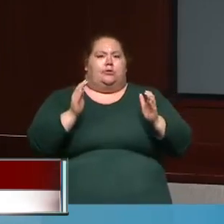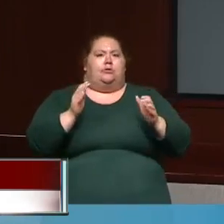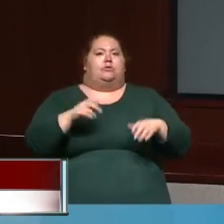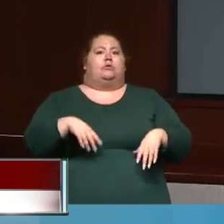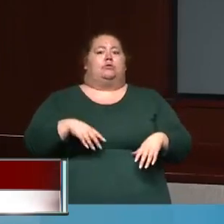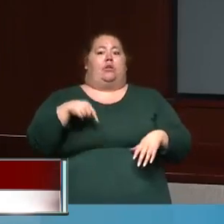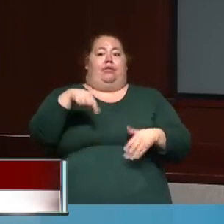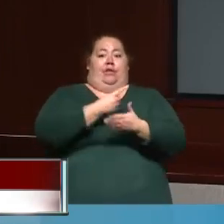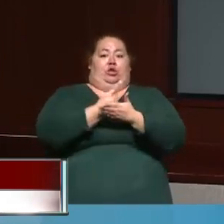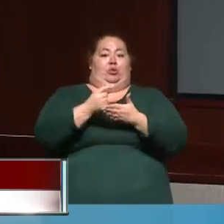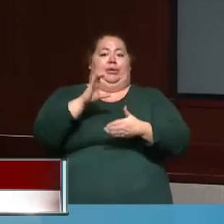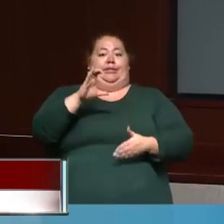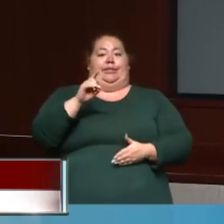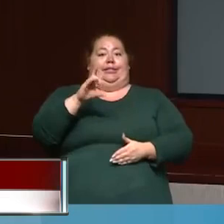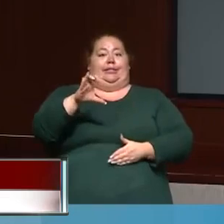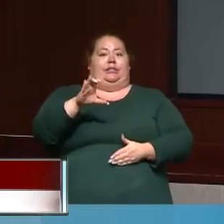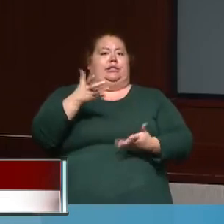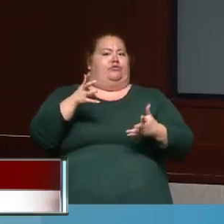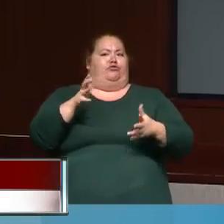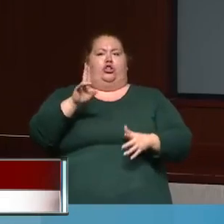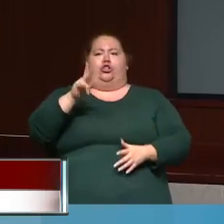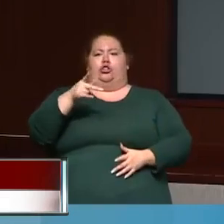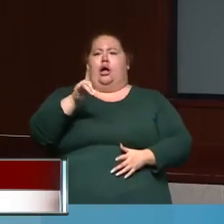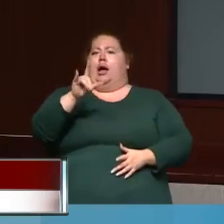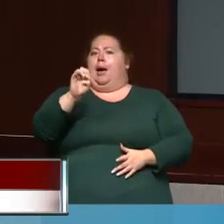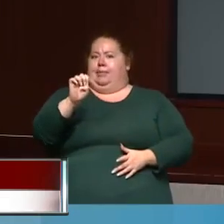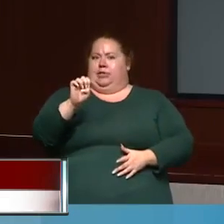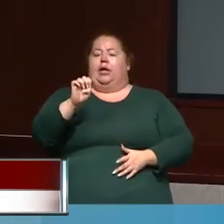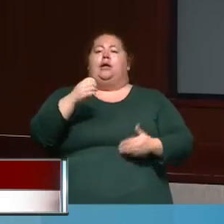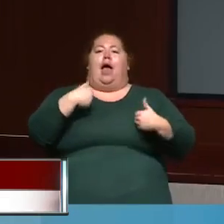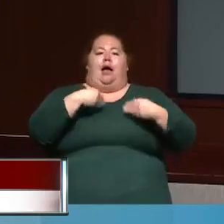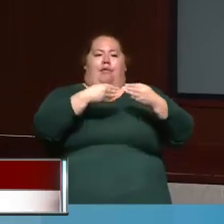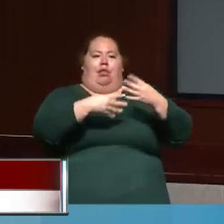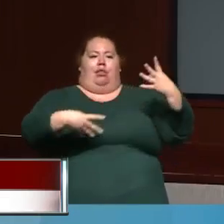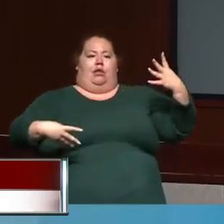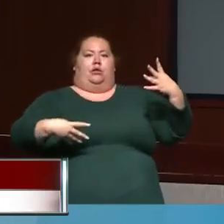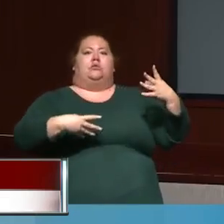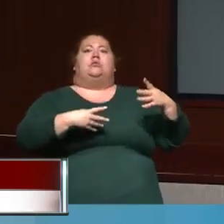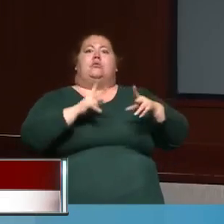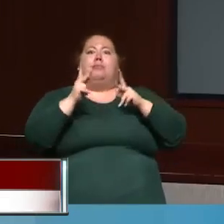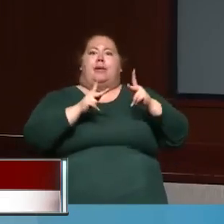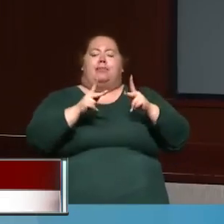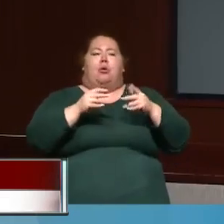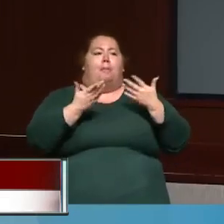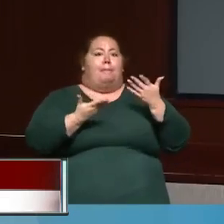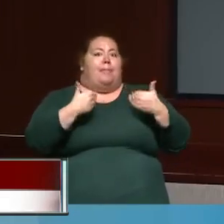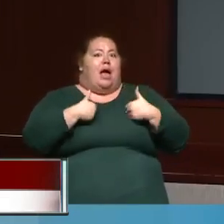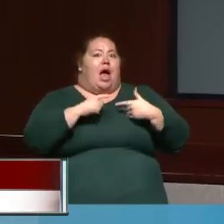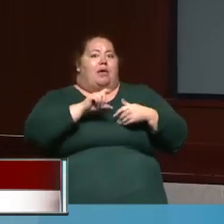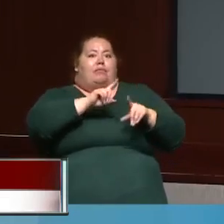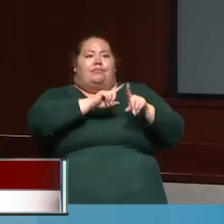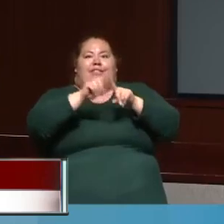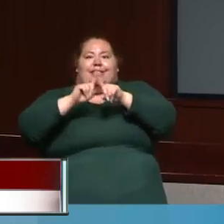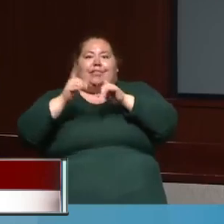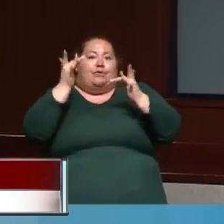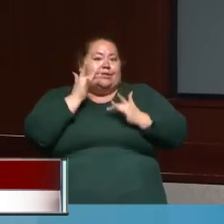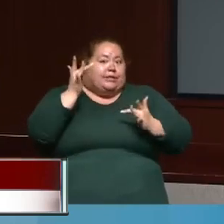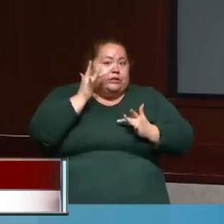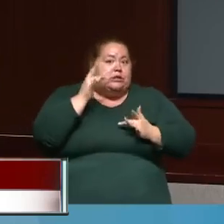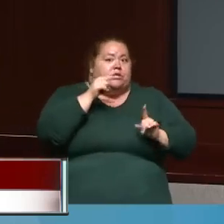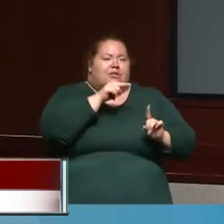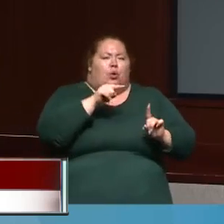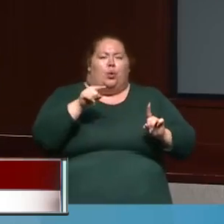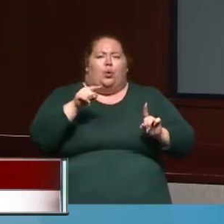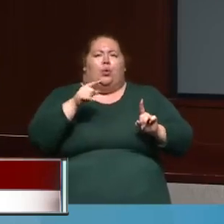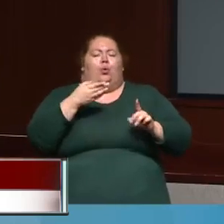CDC updated the list of people with certain conditions who are recognized to be at